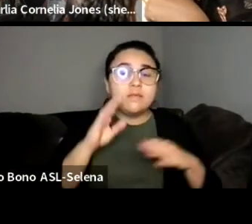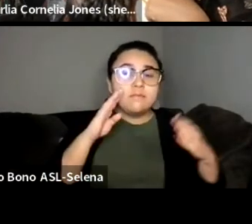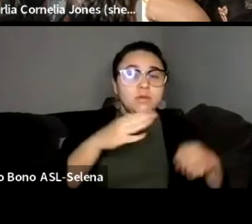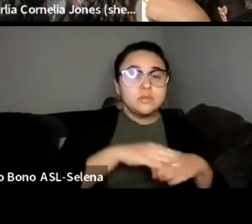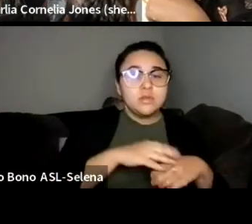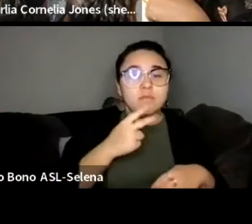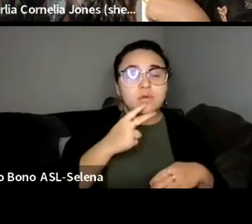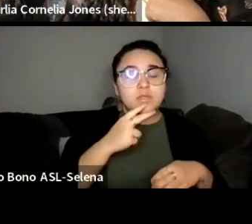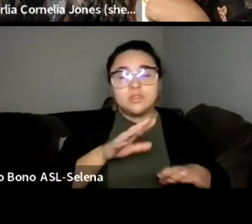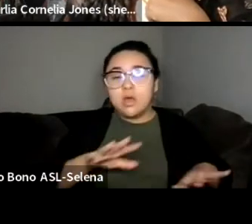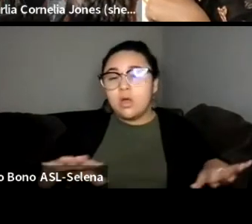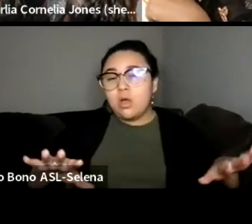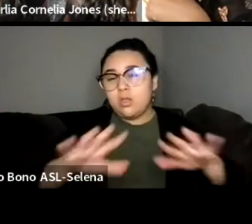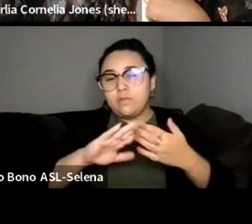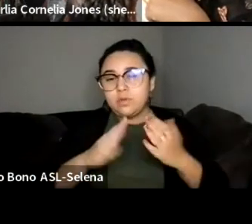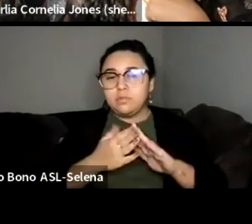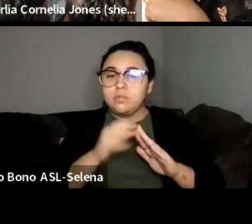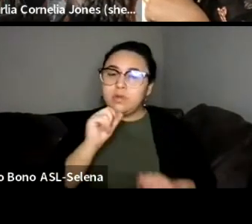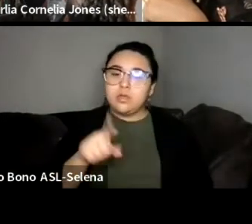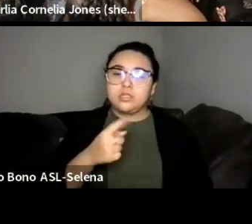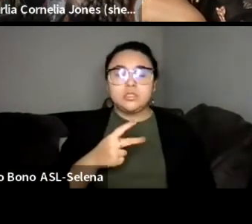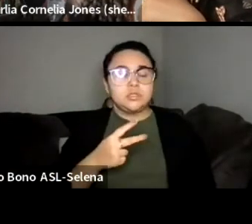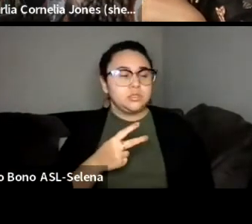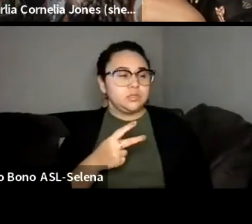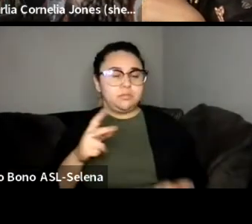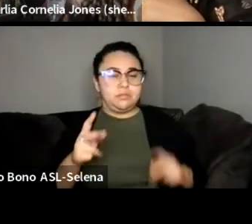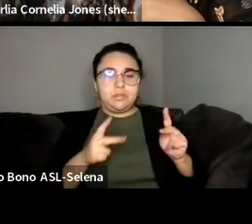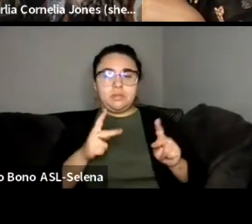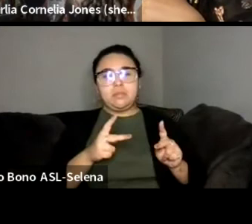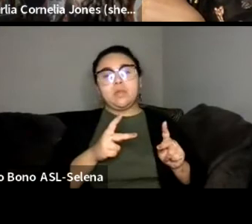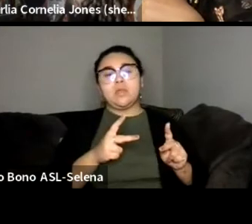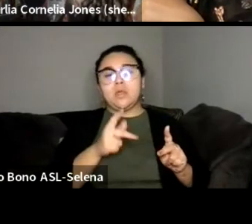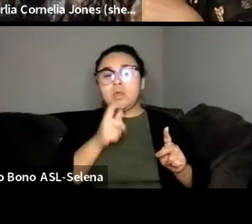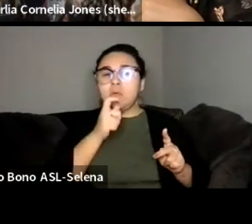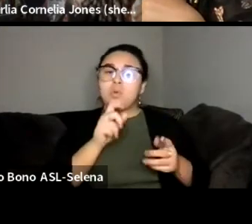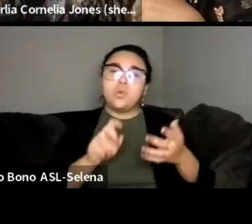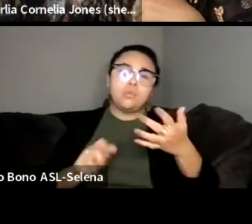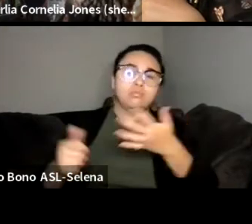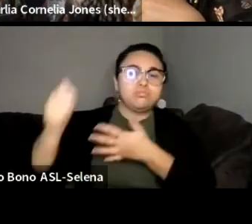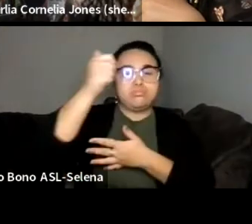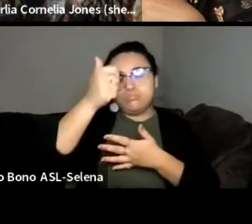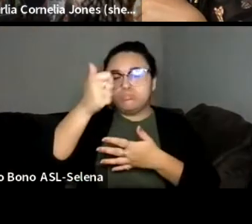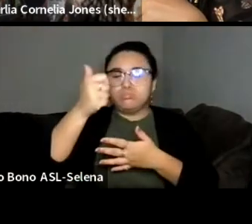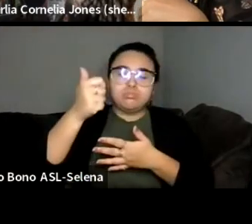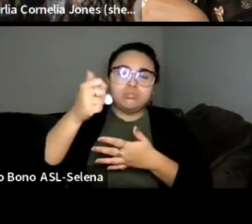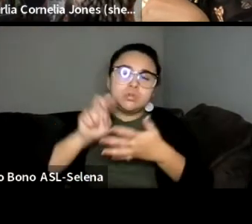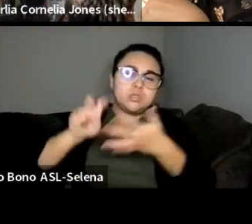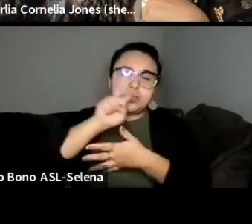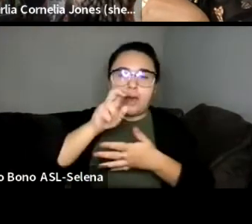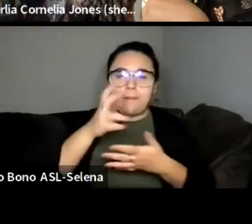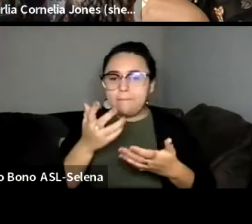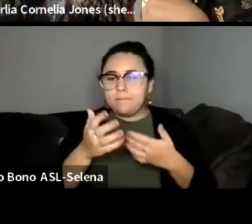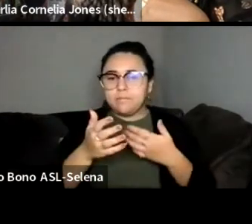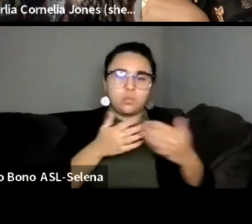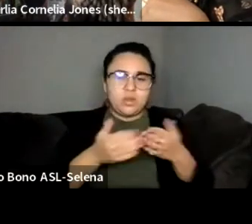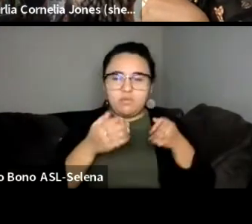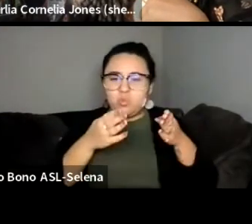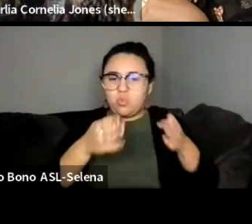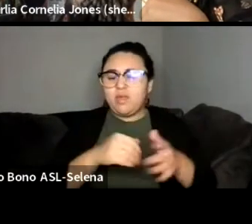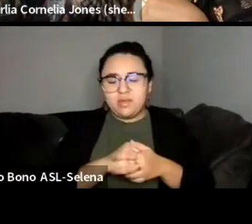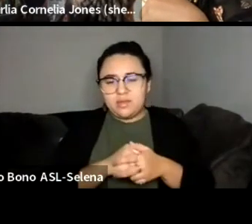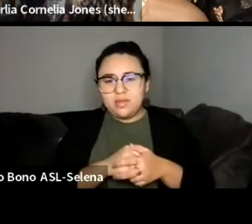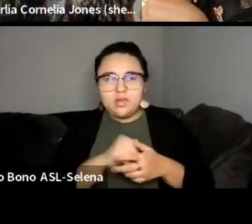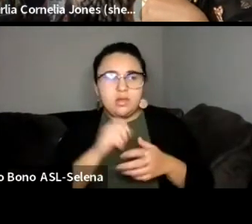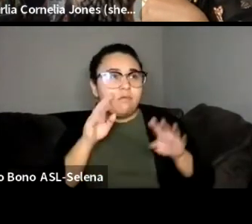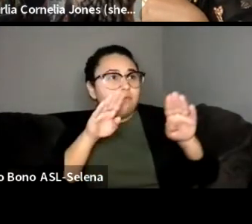the community, not just the voices who have risen to the top through, you know, this or that or the other, because